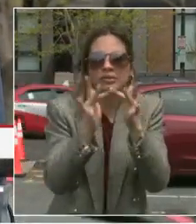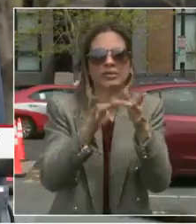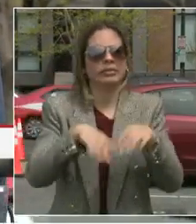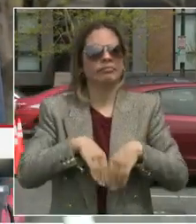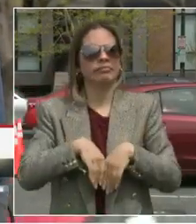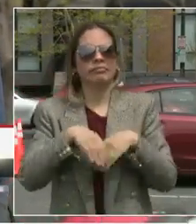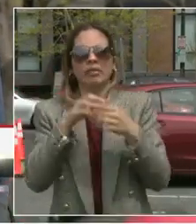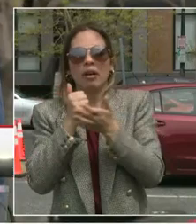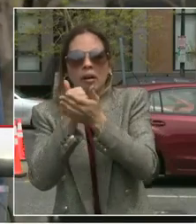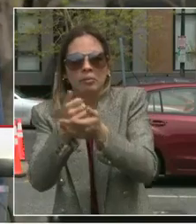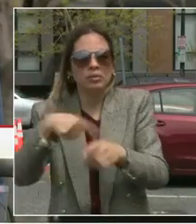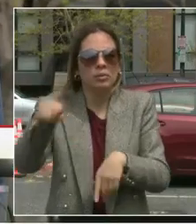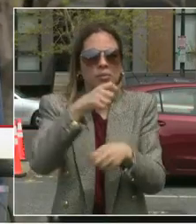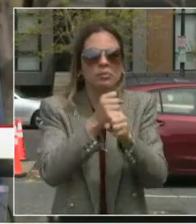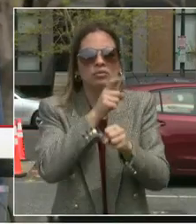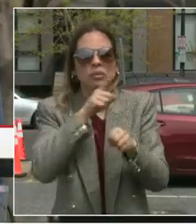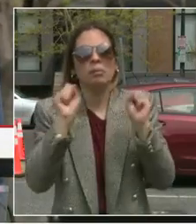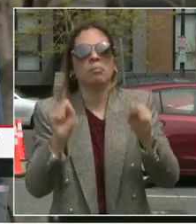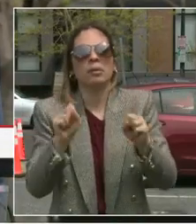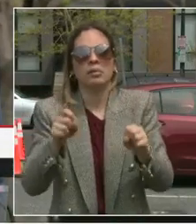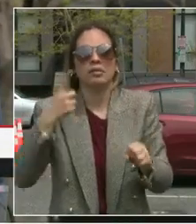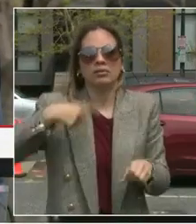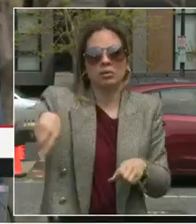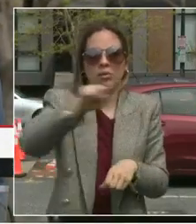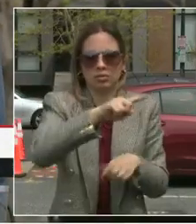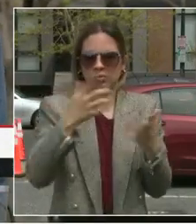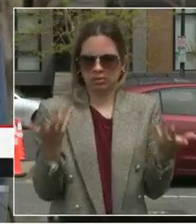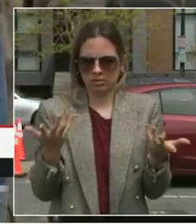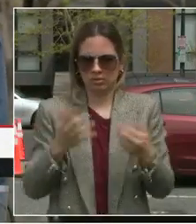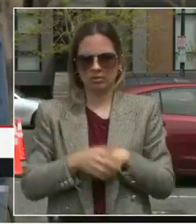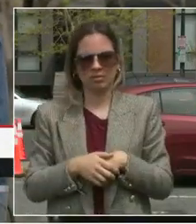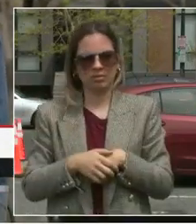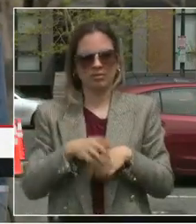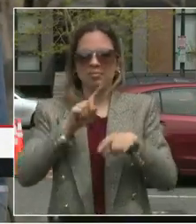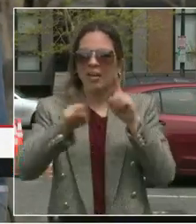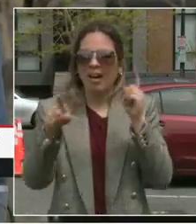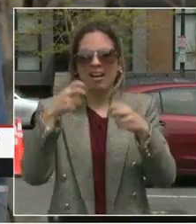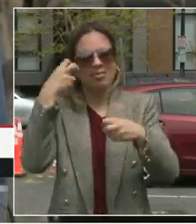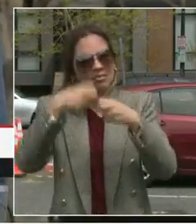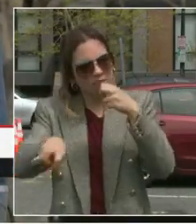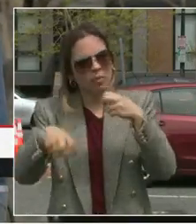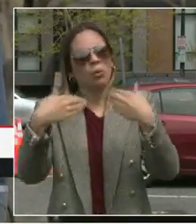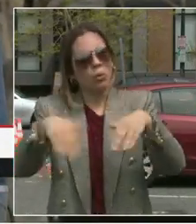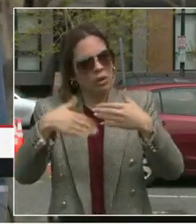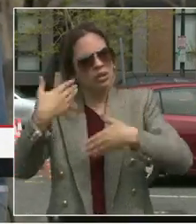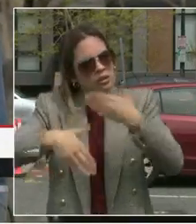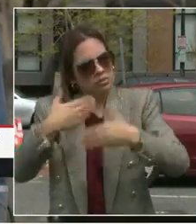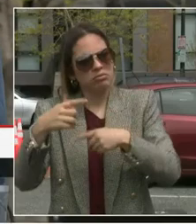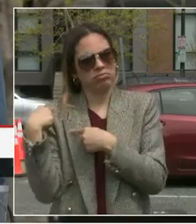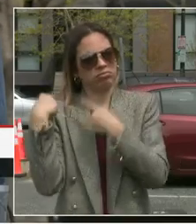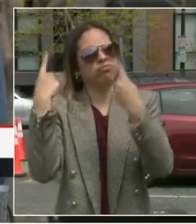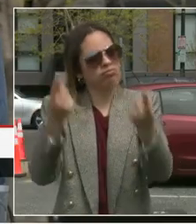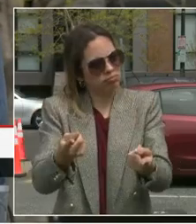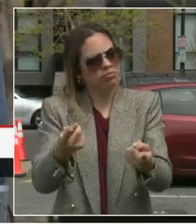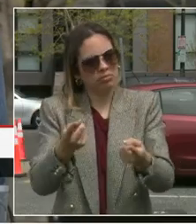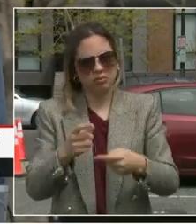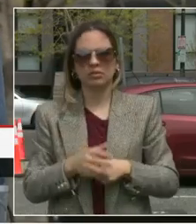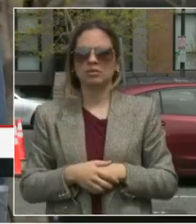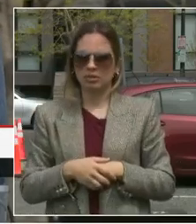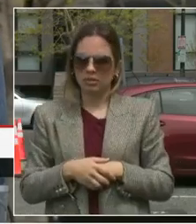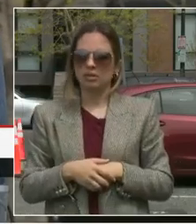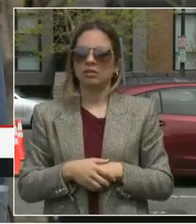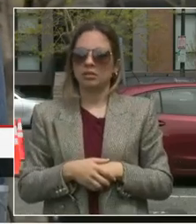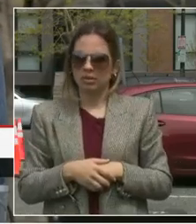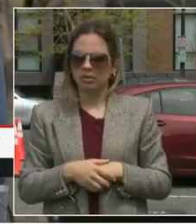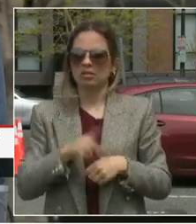that possible for more people. It is among the most difficult work that I've ever done. It's even difficult